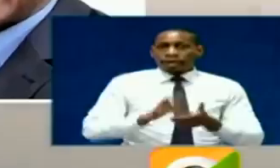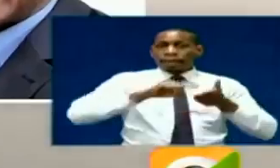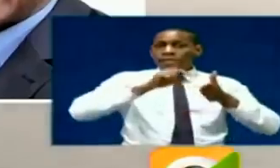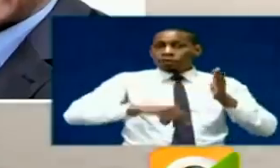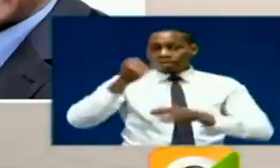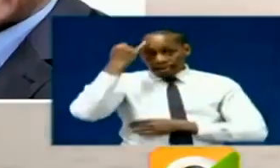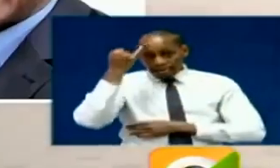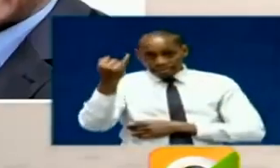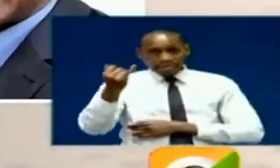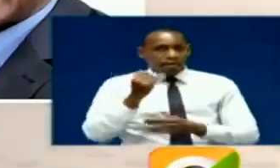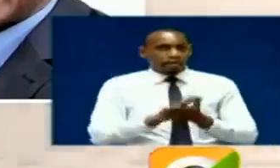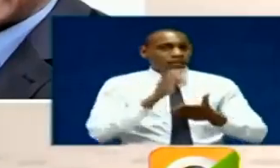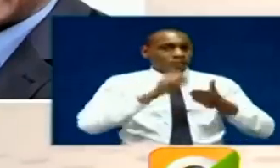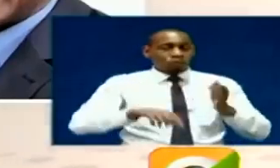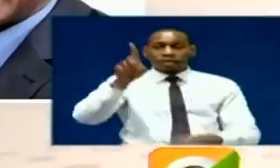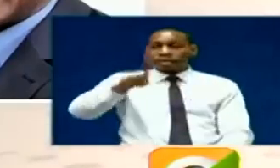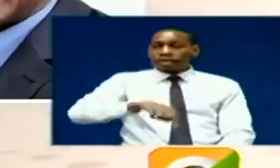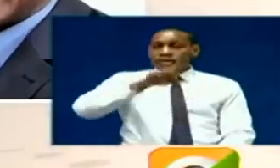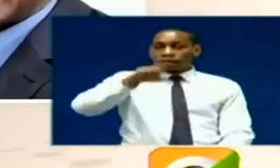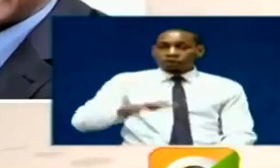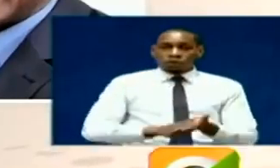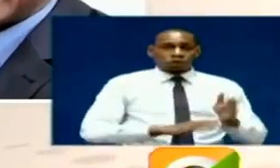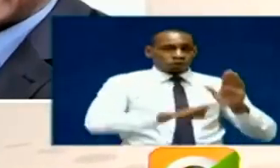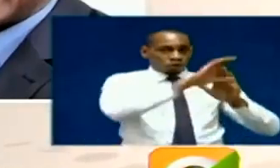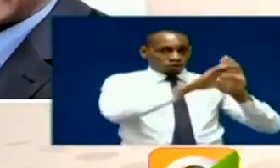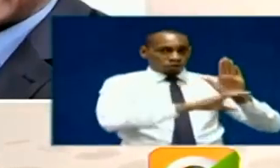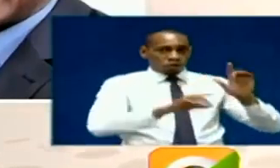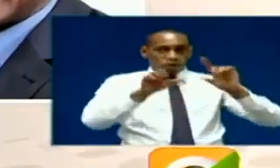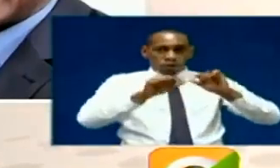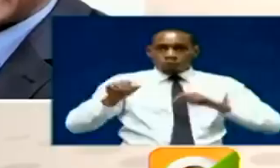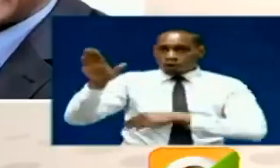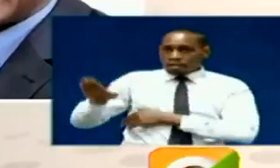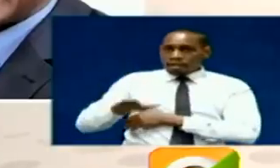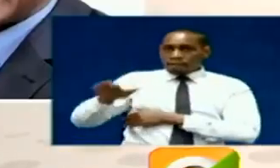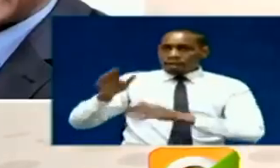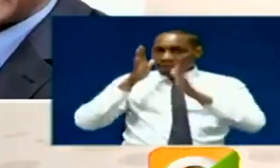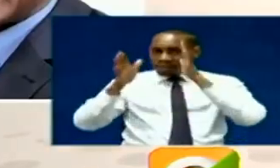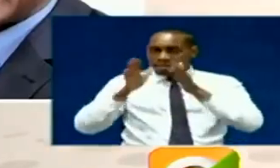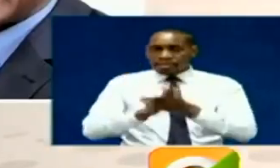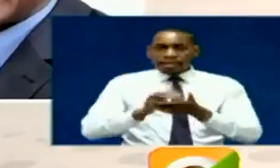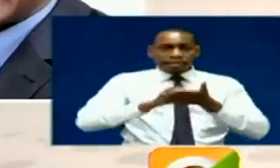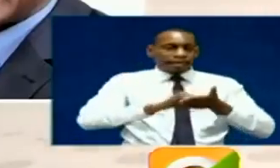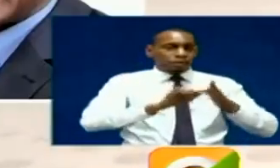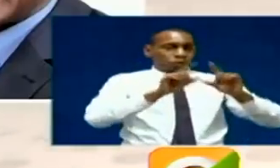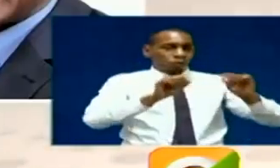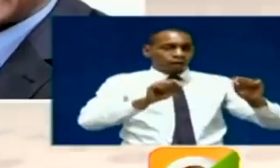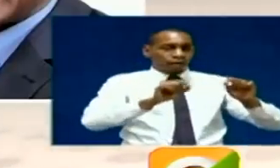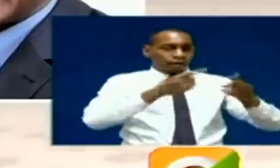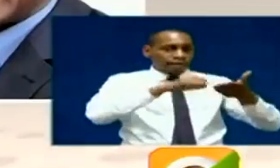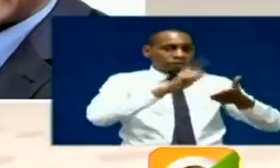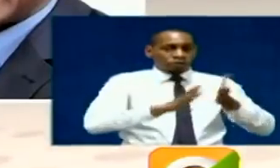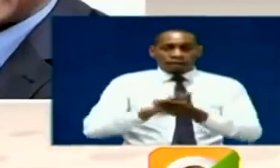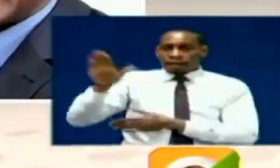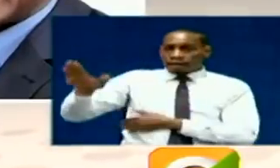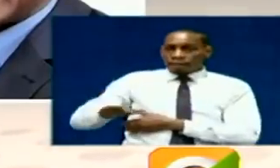the idea, actually, it was wrong for the constitution to talk about parliamentary initiative. They should have said parliamentary